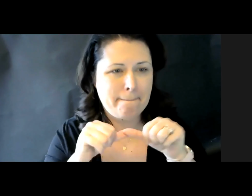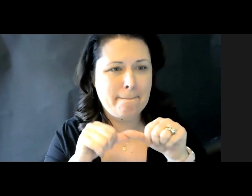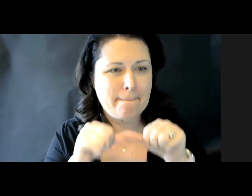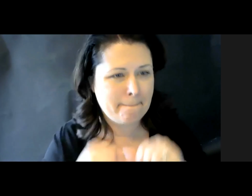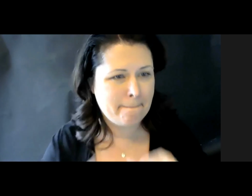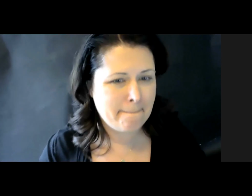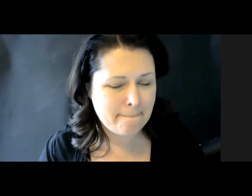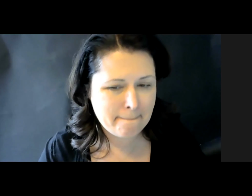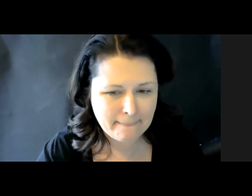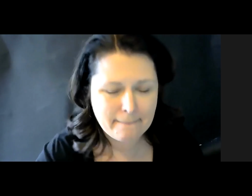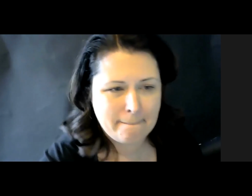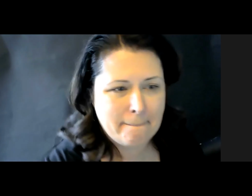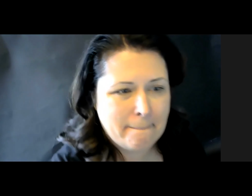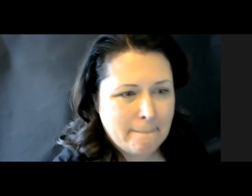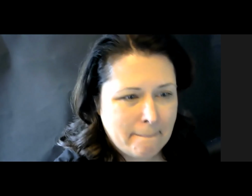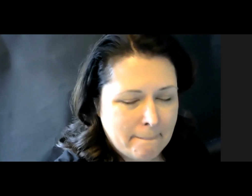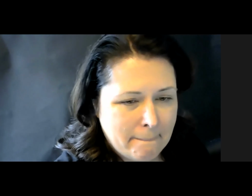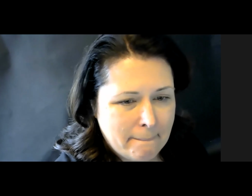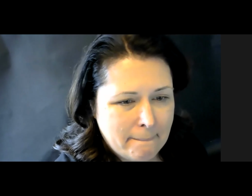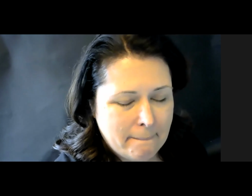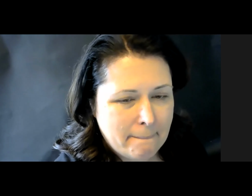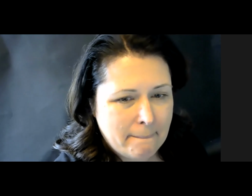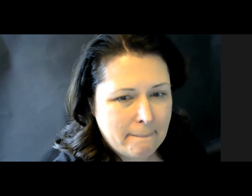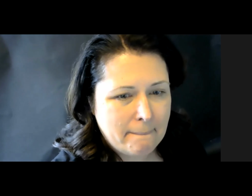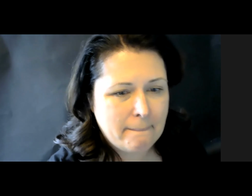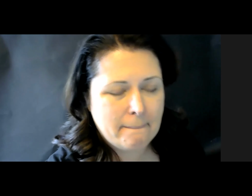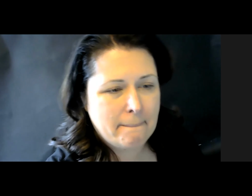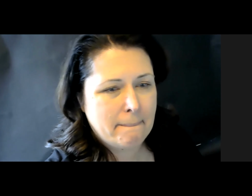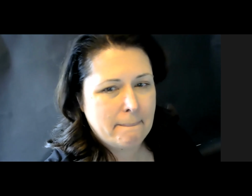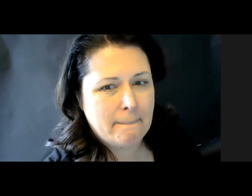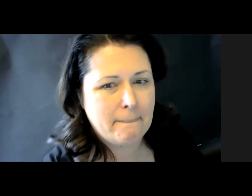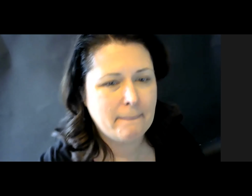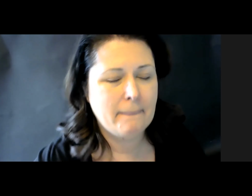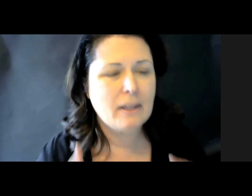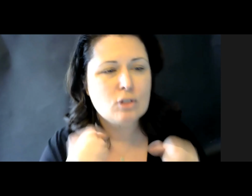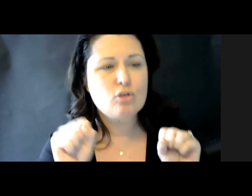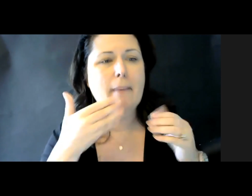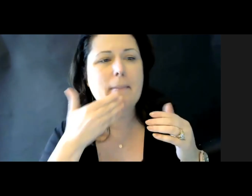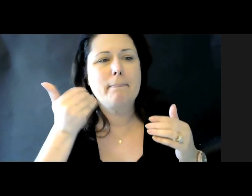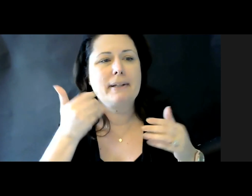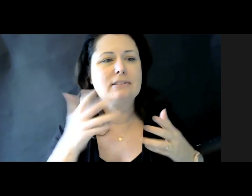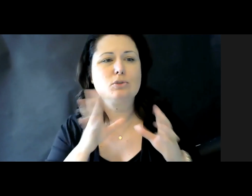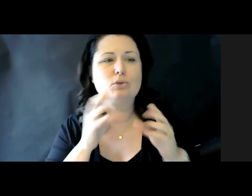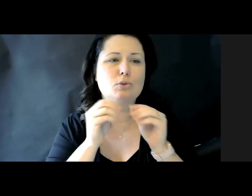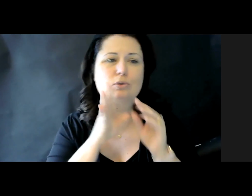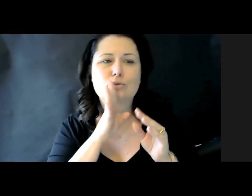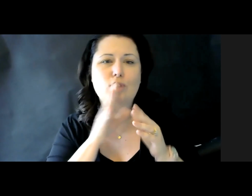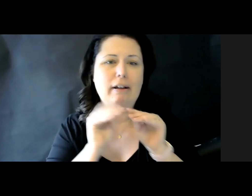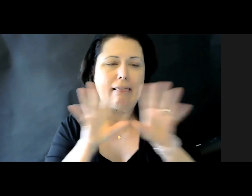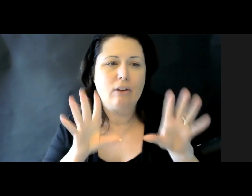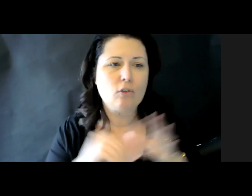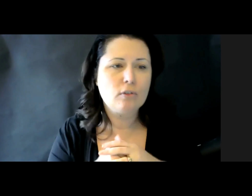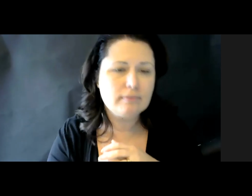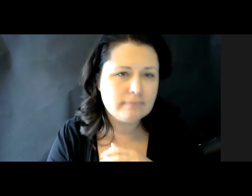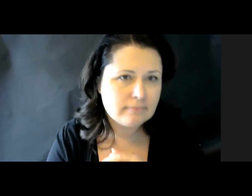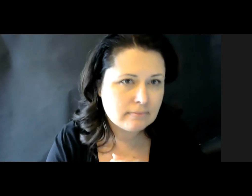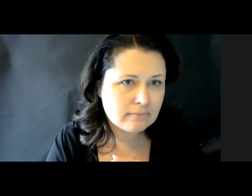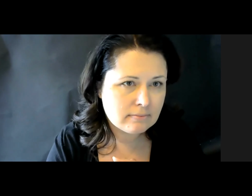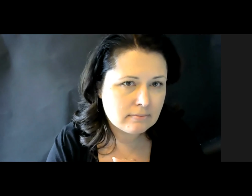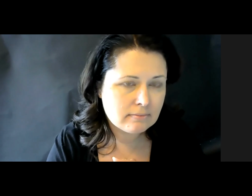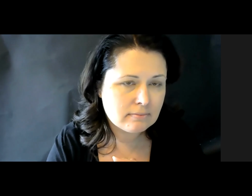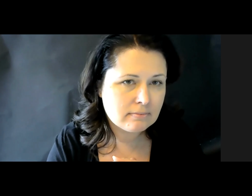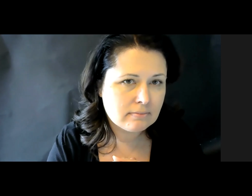think there's much I could do about it. So I will try my best to speak into the phone here. Again, this